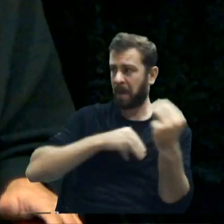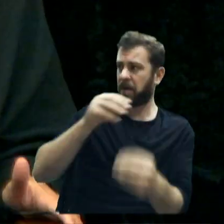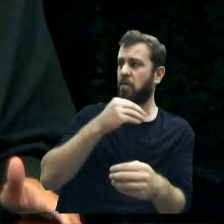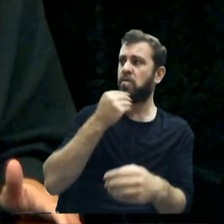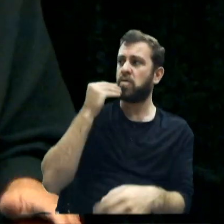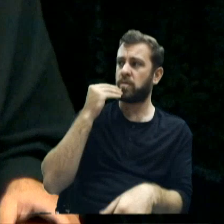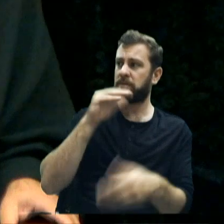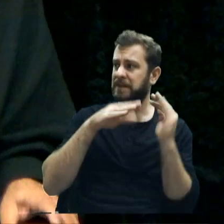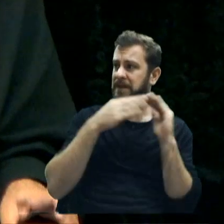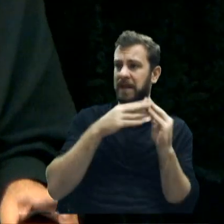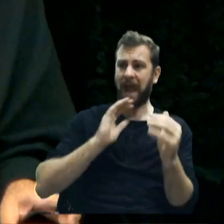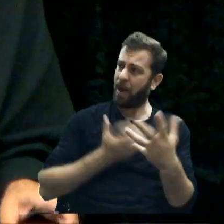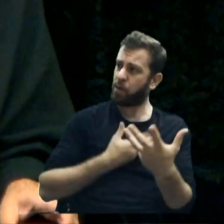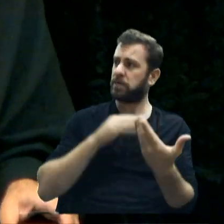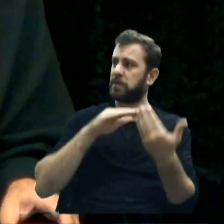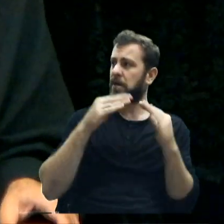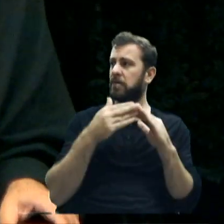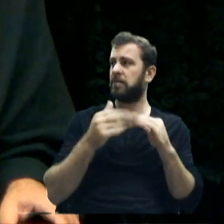That's our town.